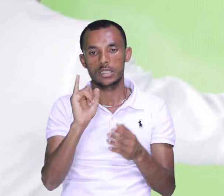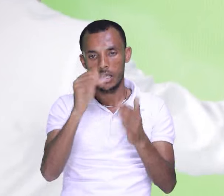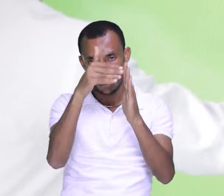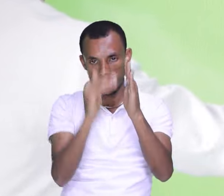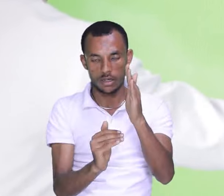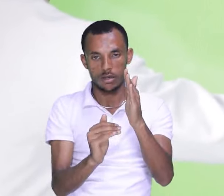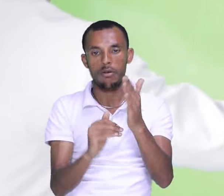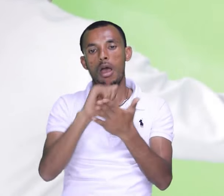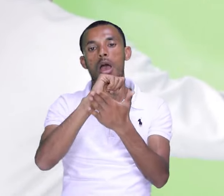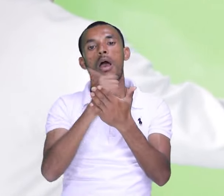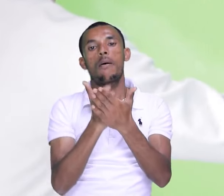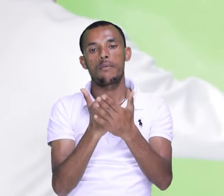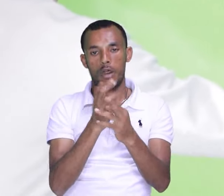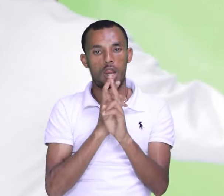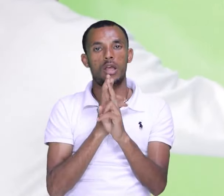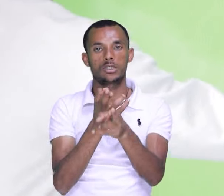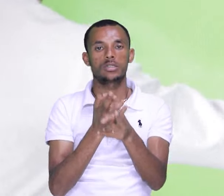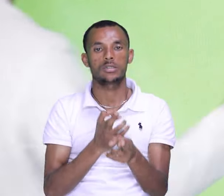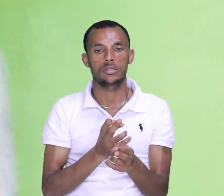reduction half reaction.